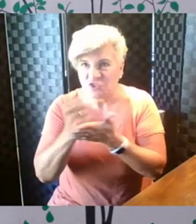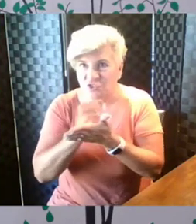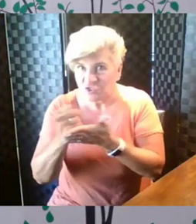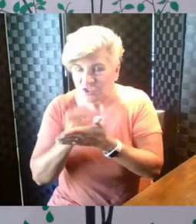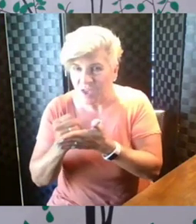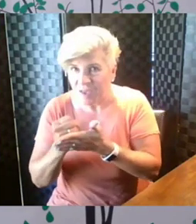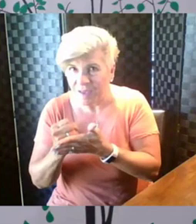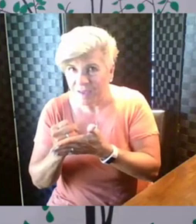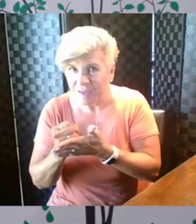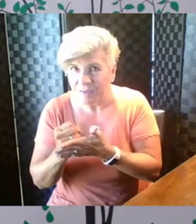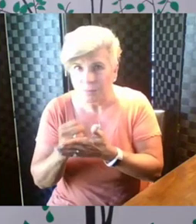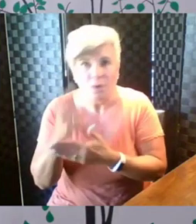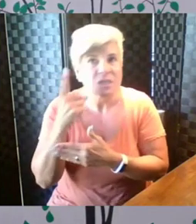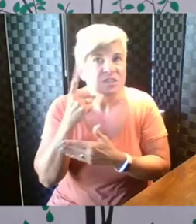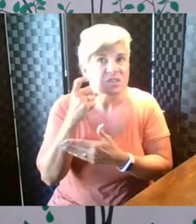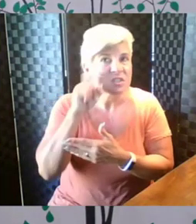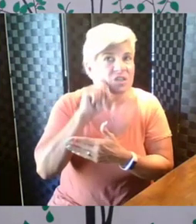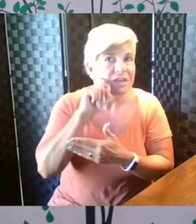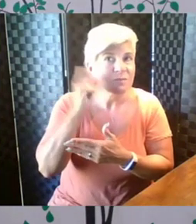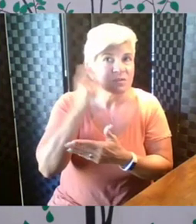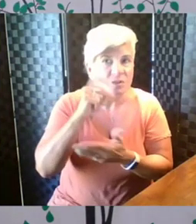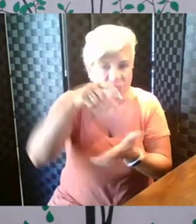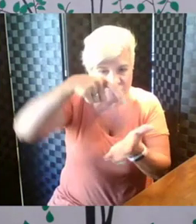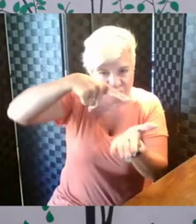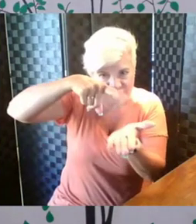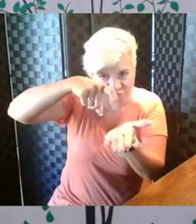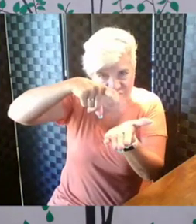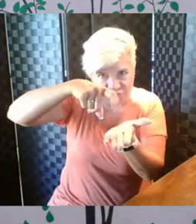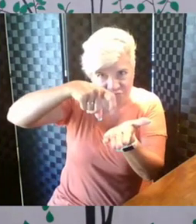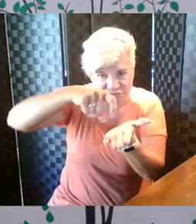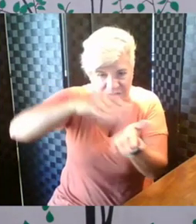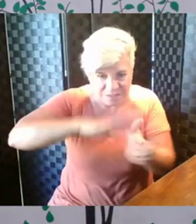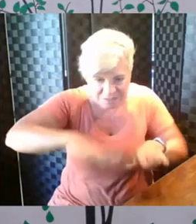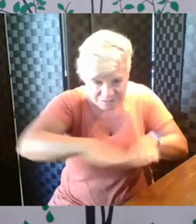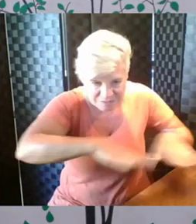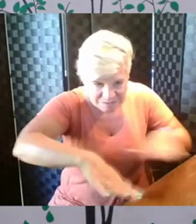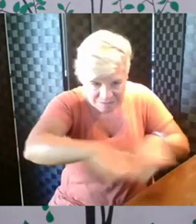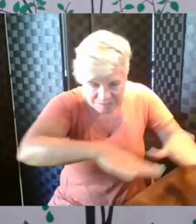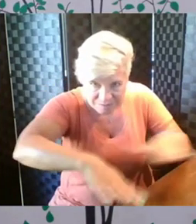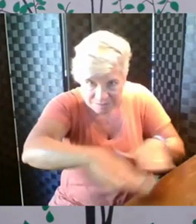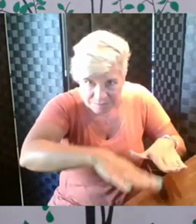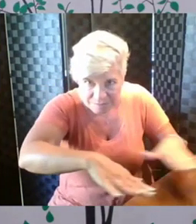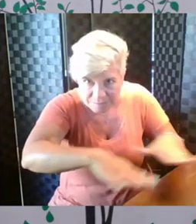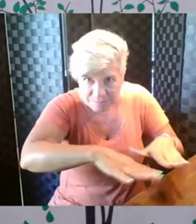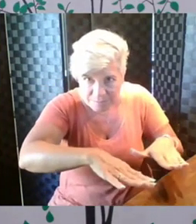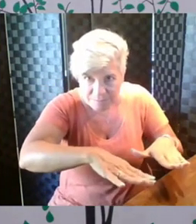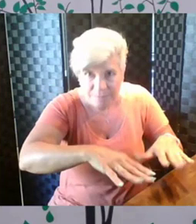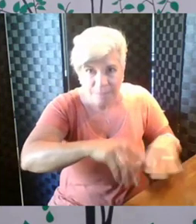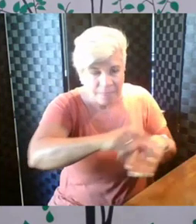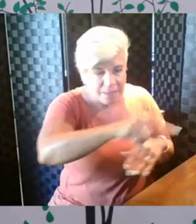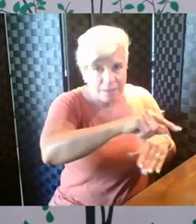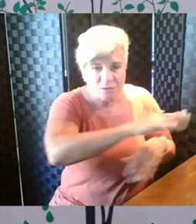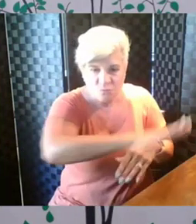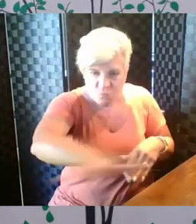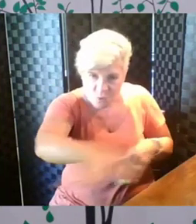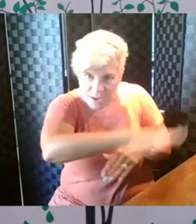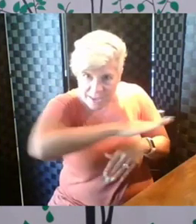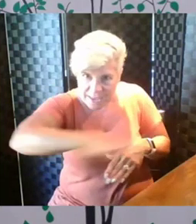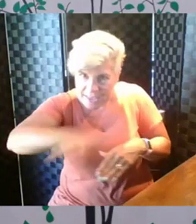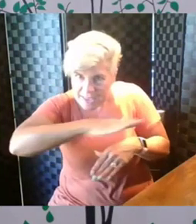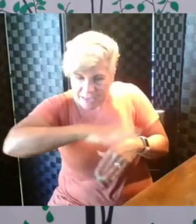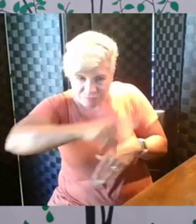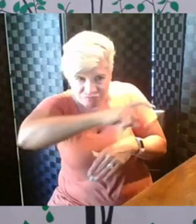chalk. So with shaving cream, you can squirt some out on a surface or on a baking sheet, spread it out